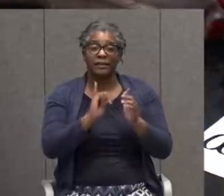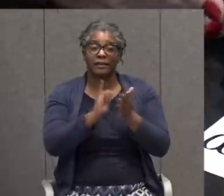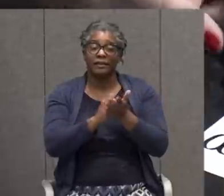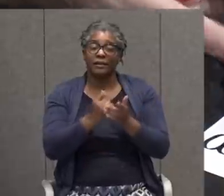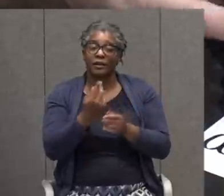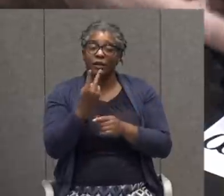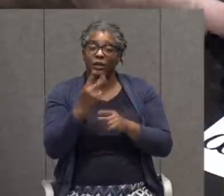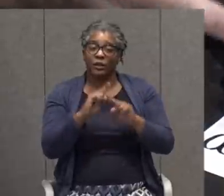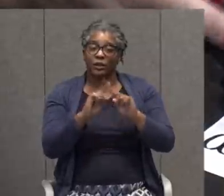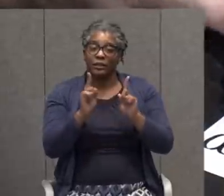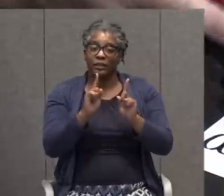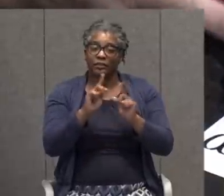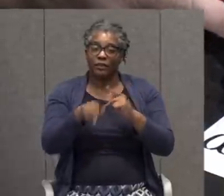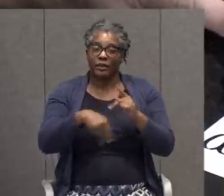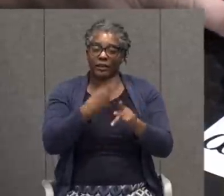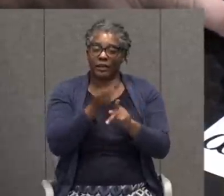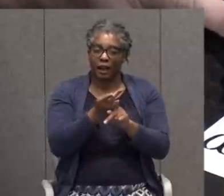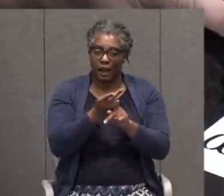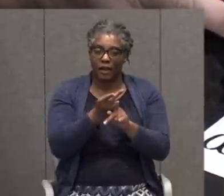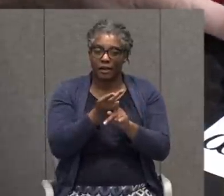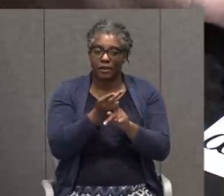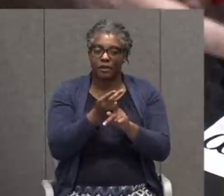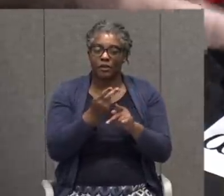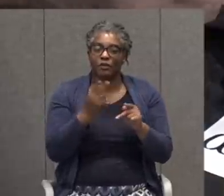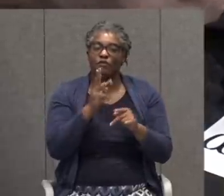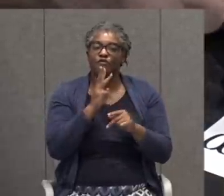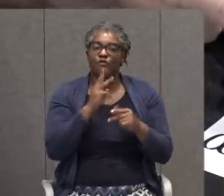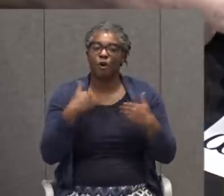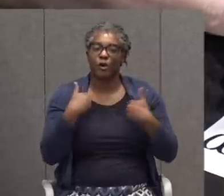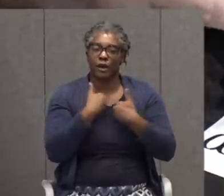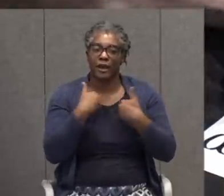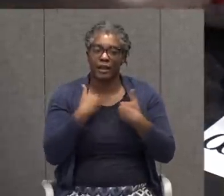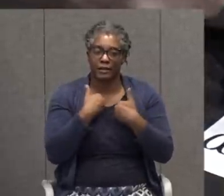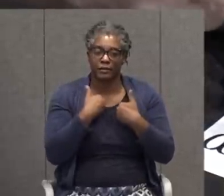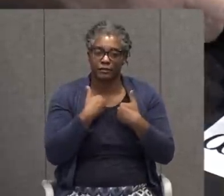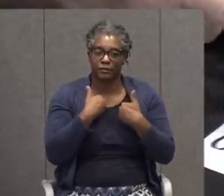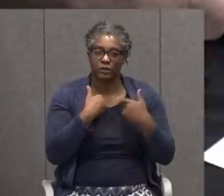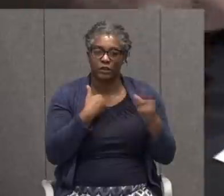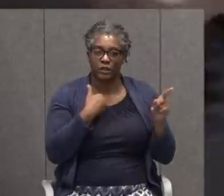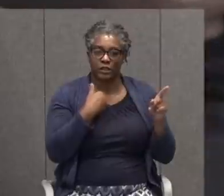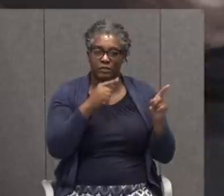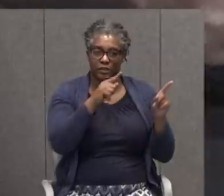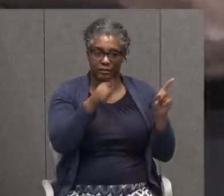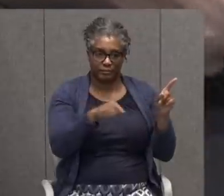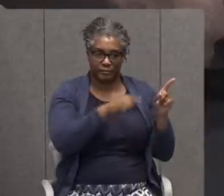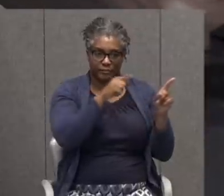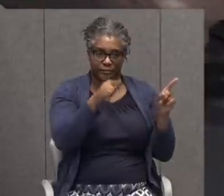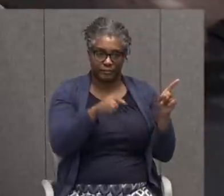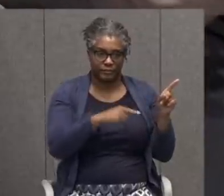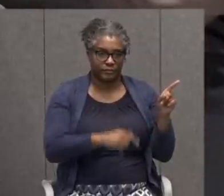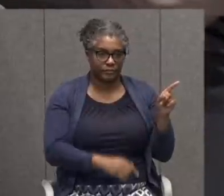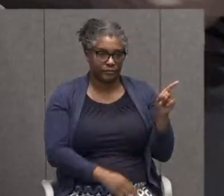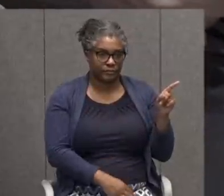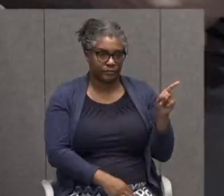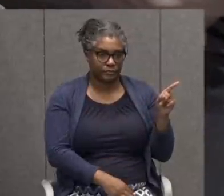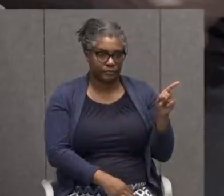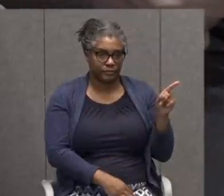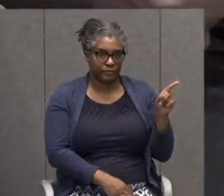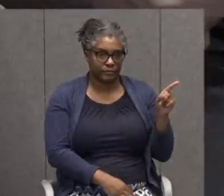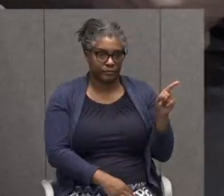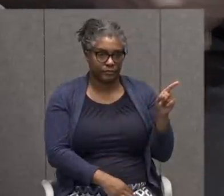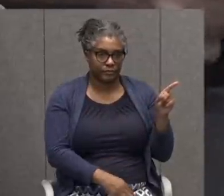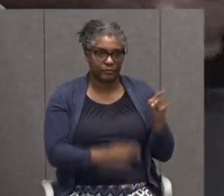animals. These are called ammonites. Like, it's like a spirally type of seashell that you see here, the